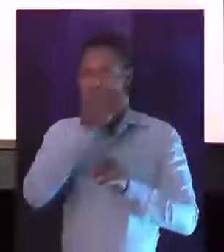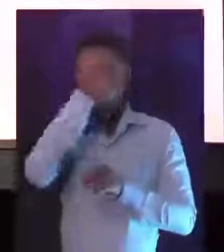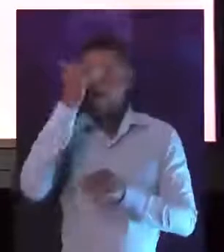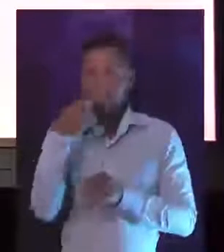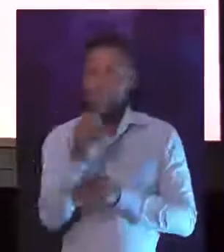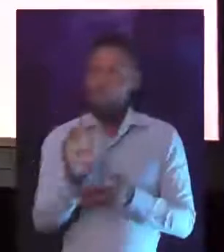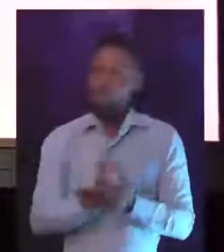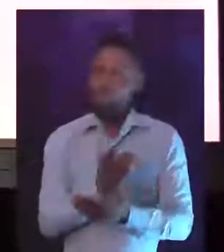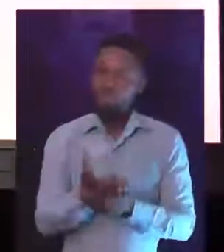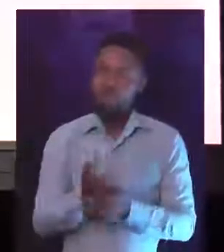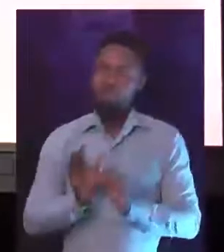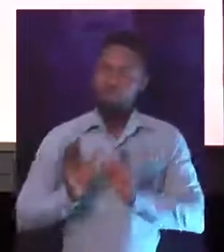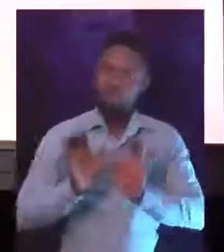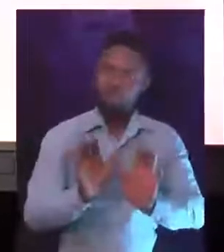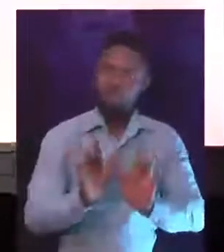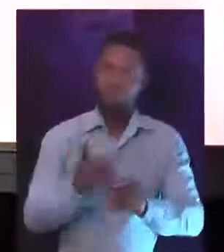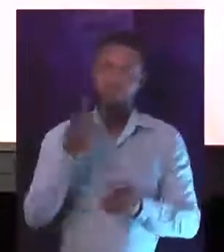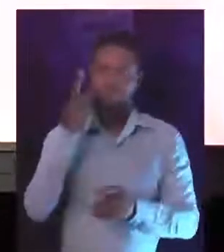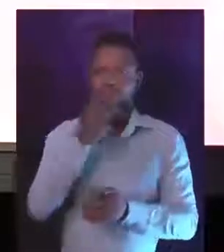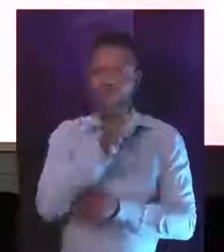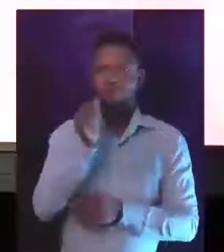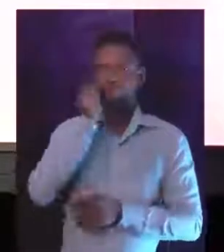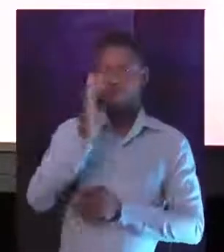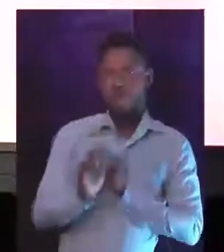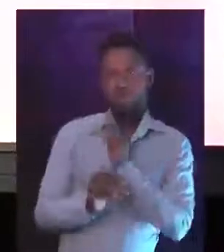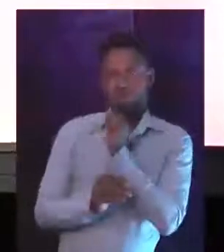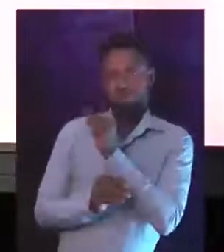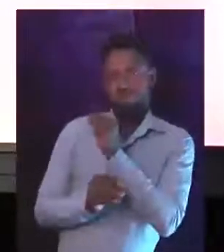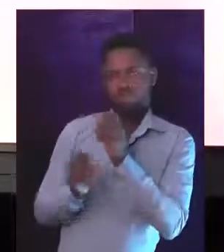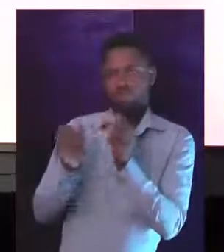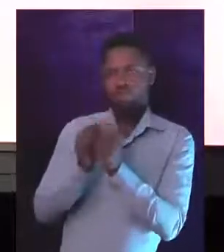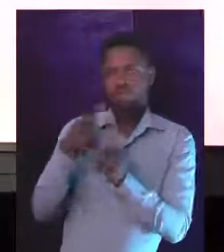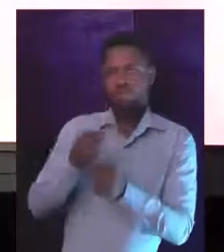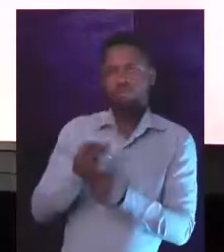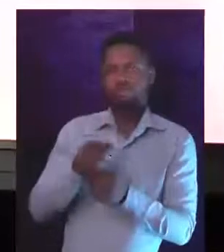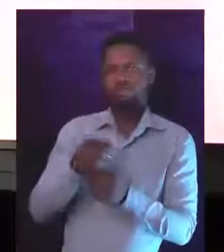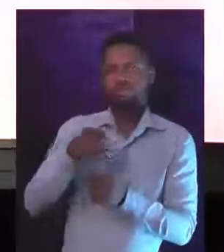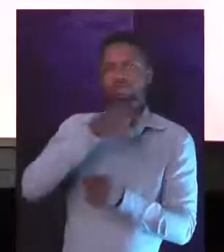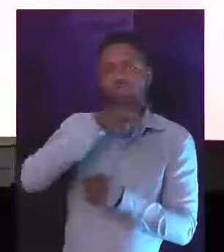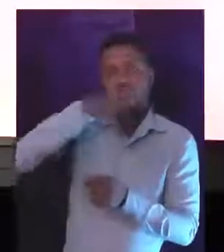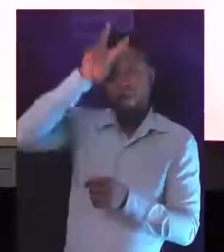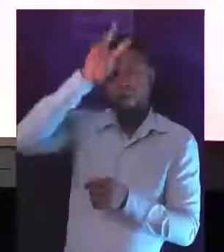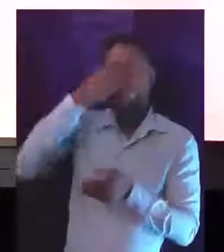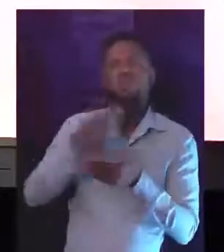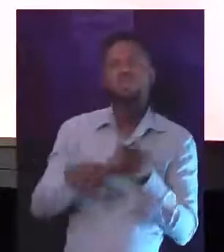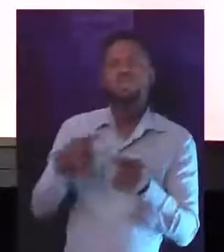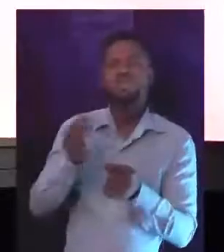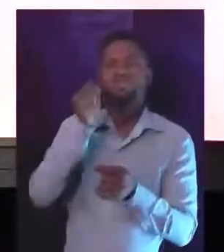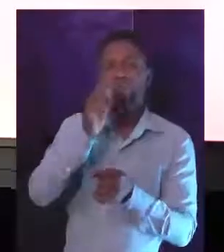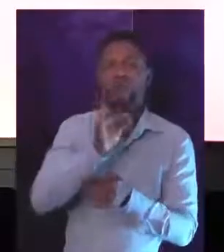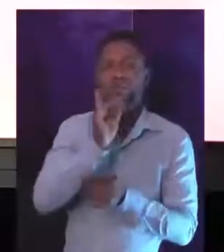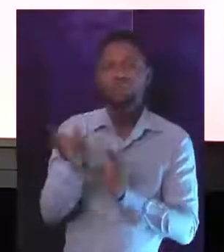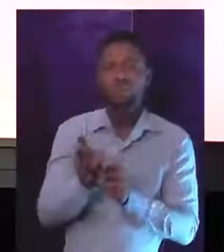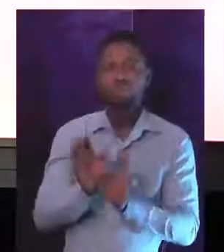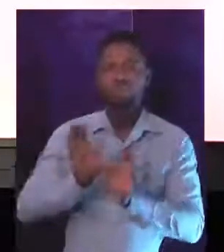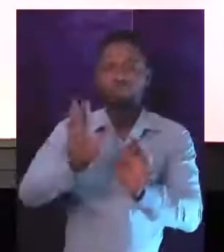or pushing? Don't forget the song is pushing. See a woman with this goat.